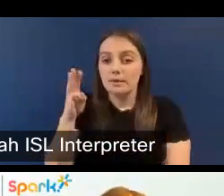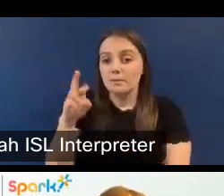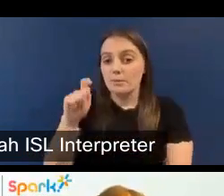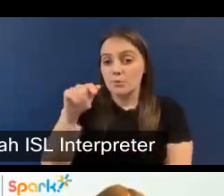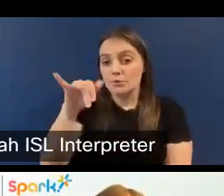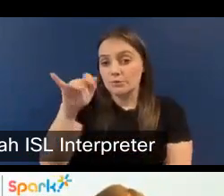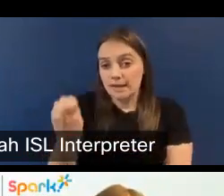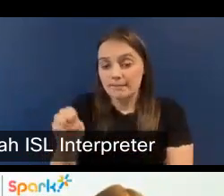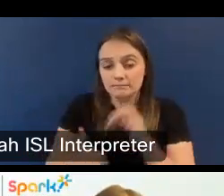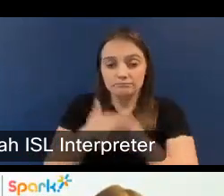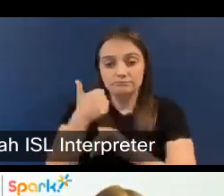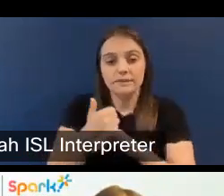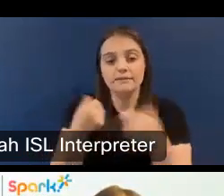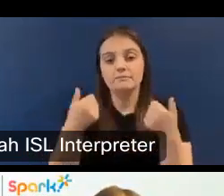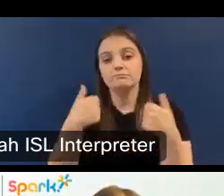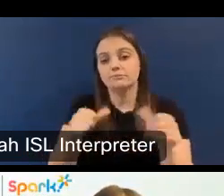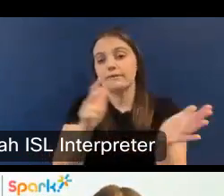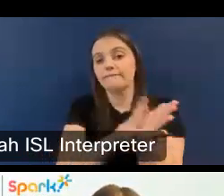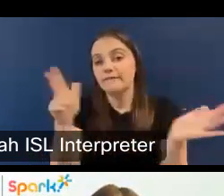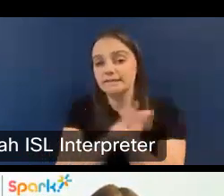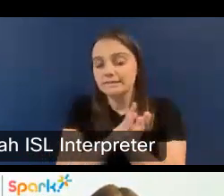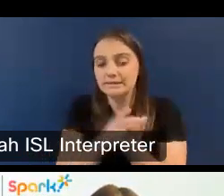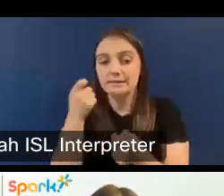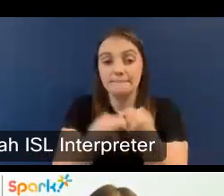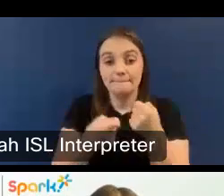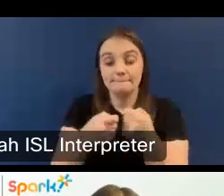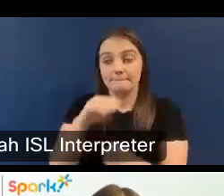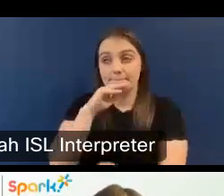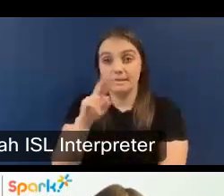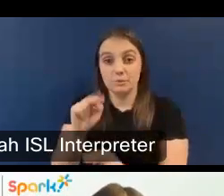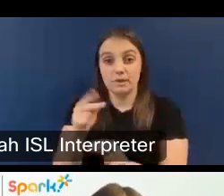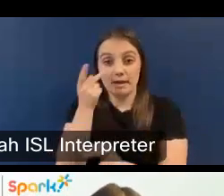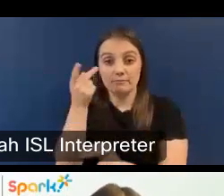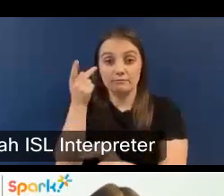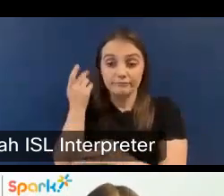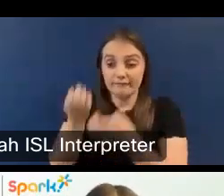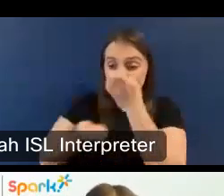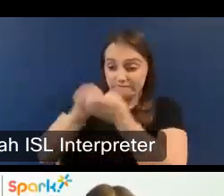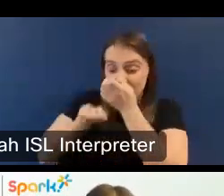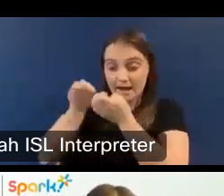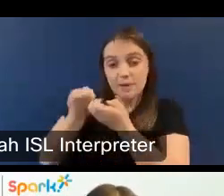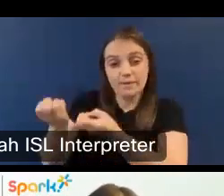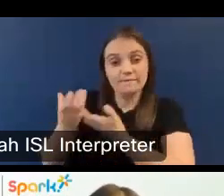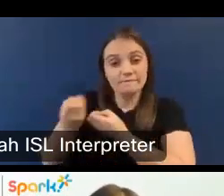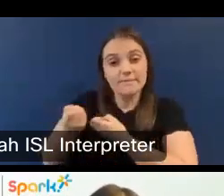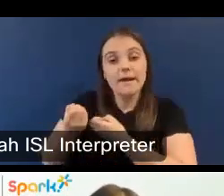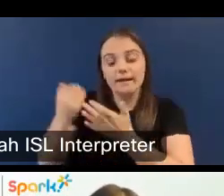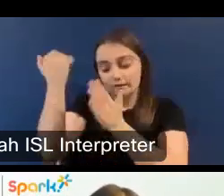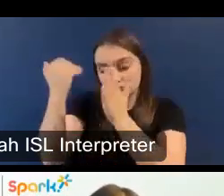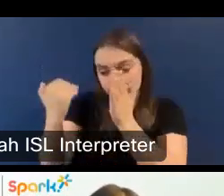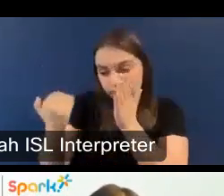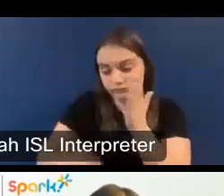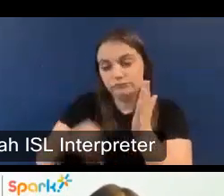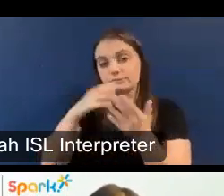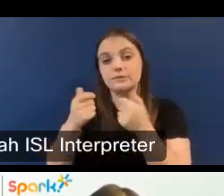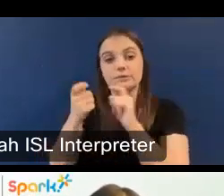get validation, and we can evaluate those ideas and gain feedback to then implement those ideas